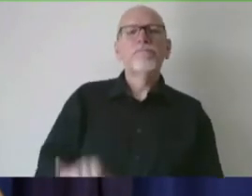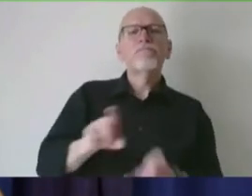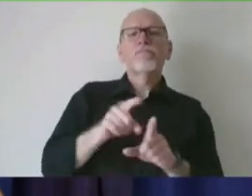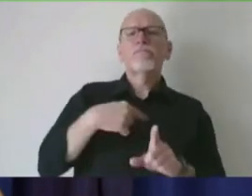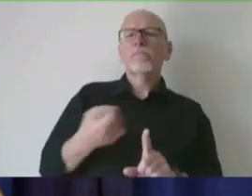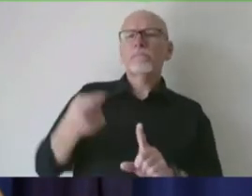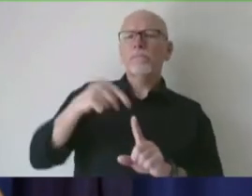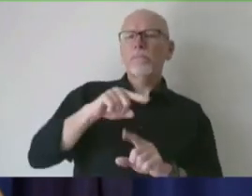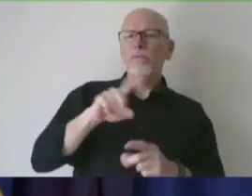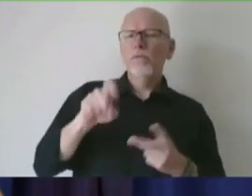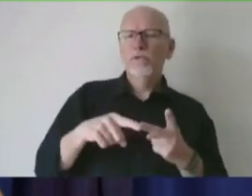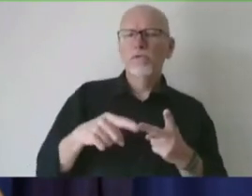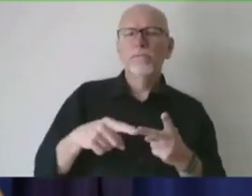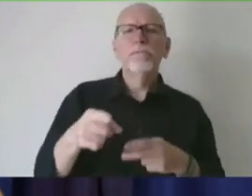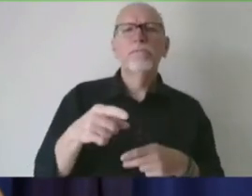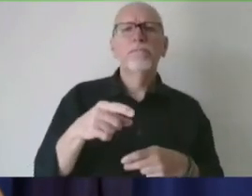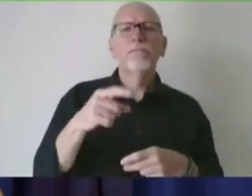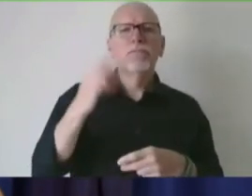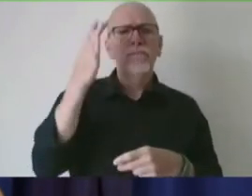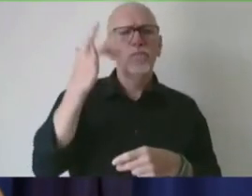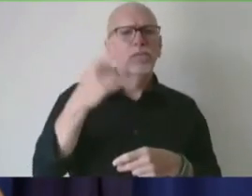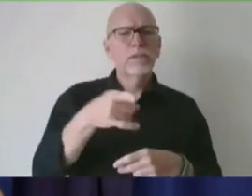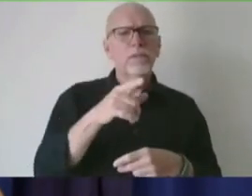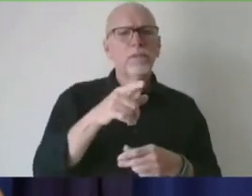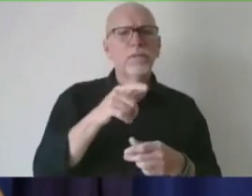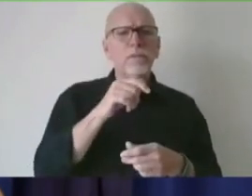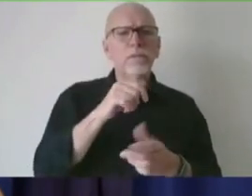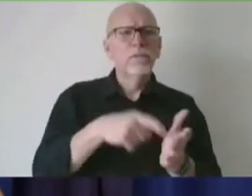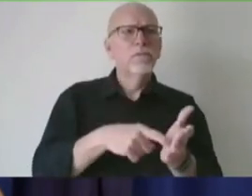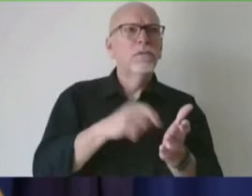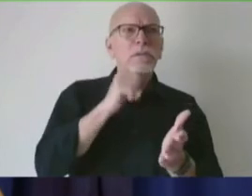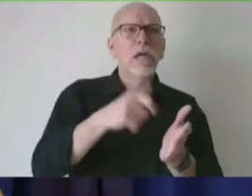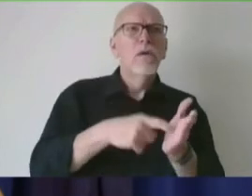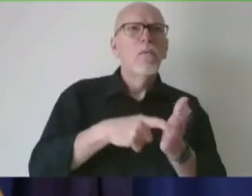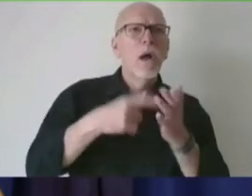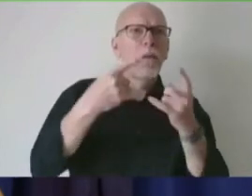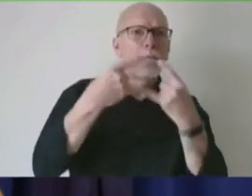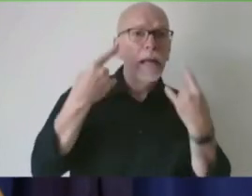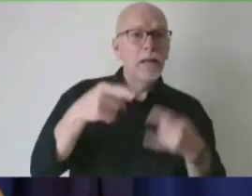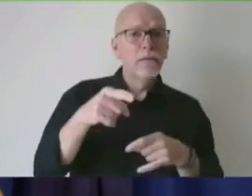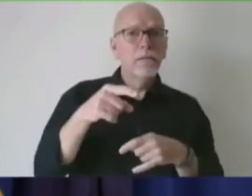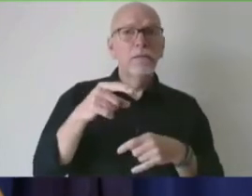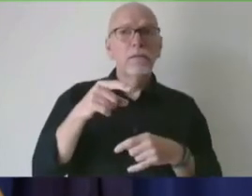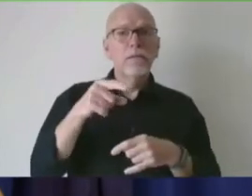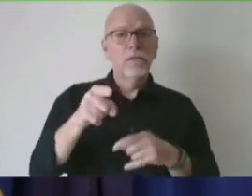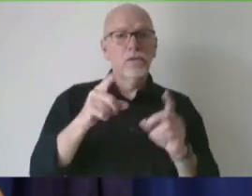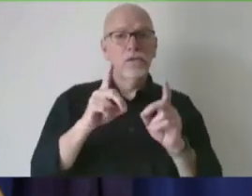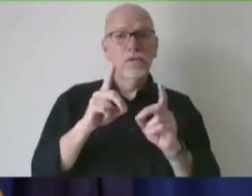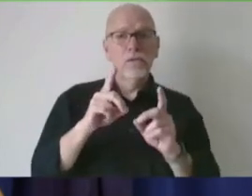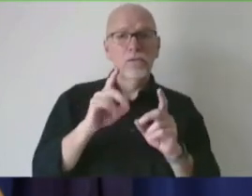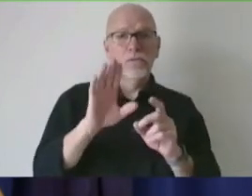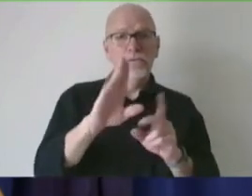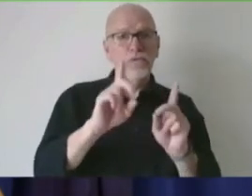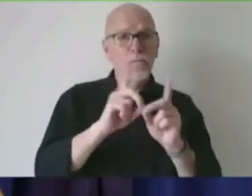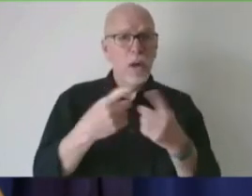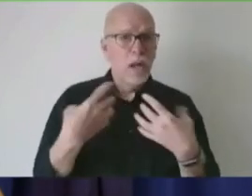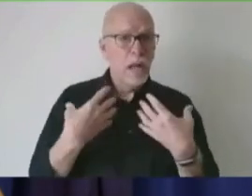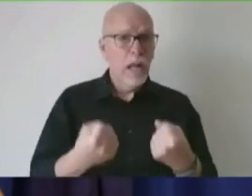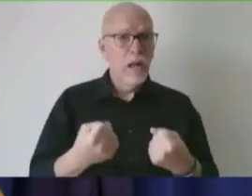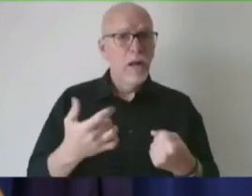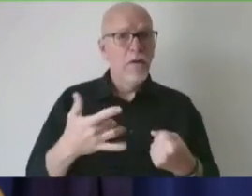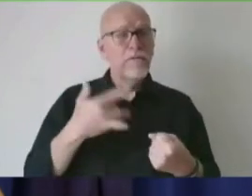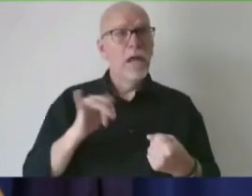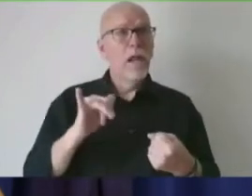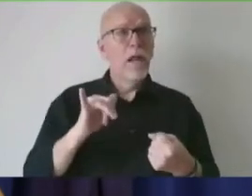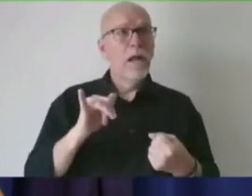a recommendation rather than a requirement on the masks. Is the department of the opinion that it is not